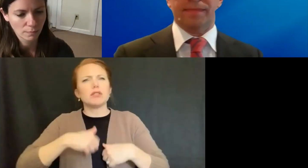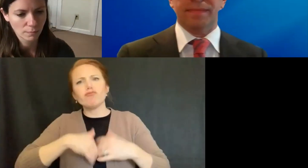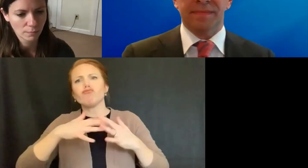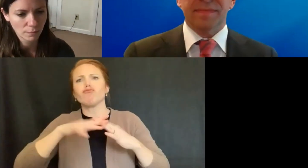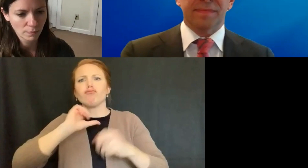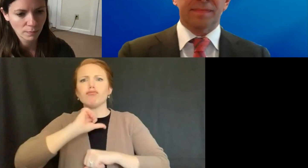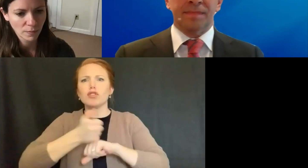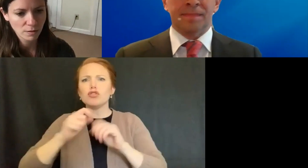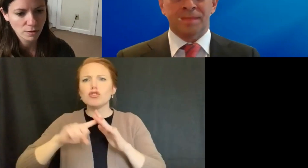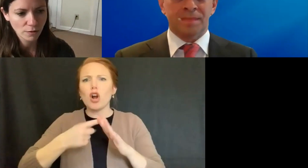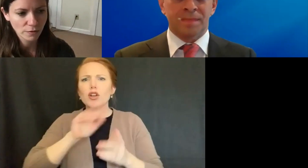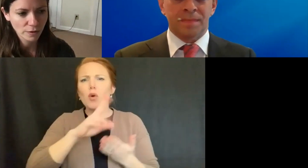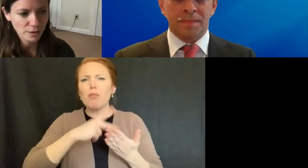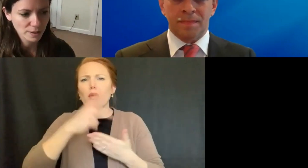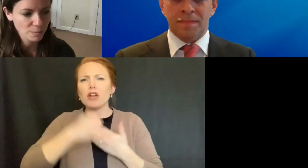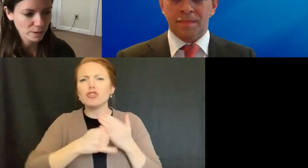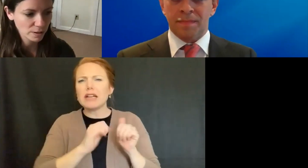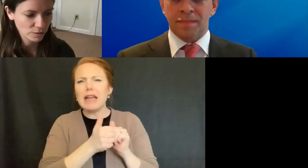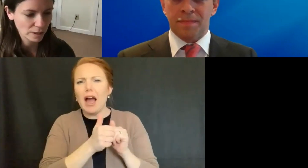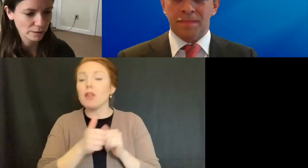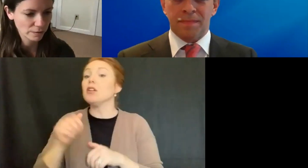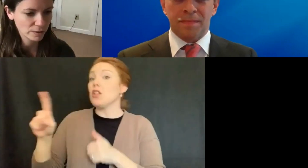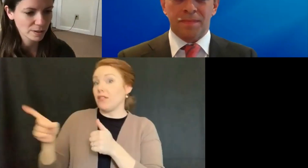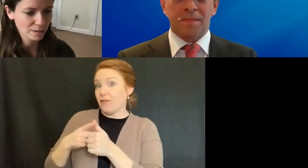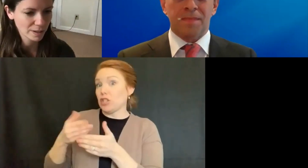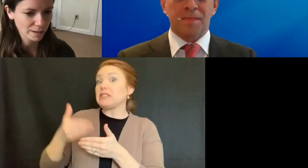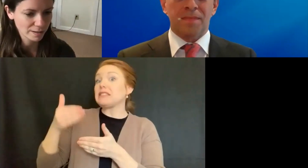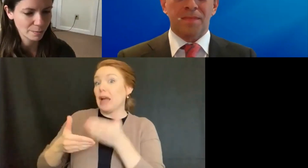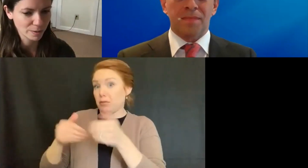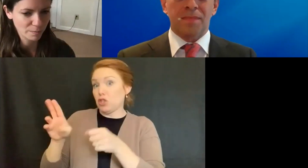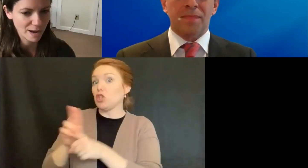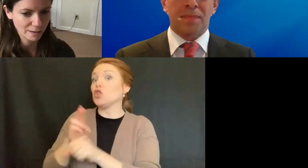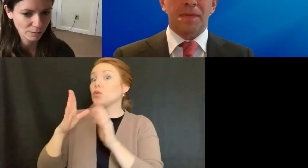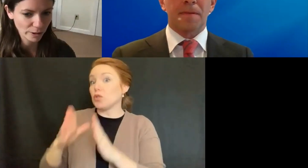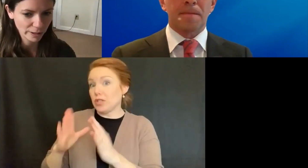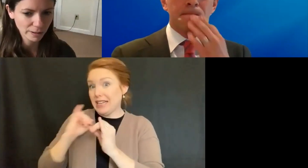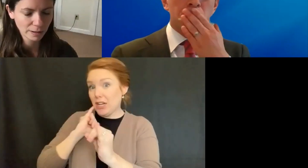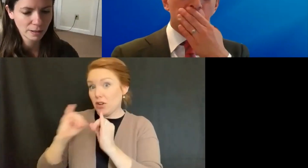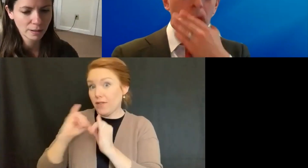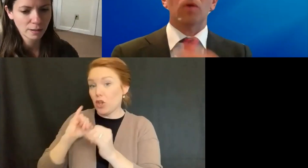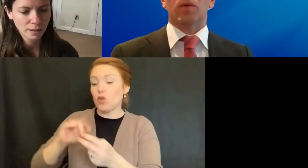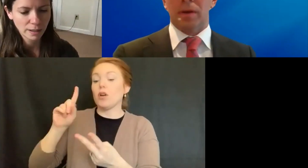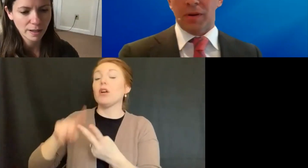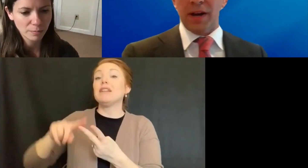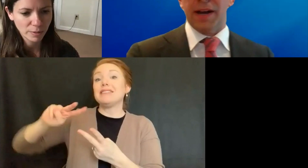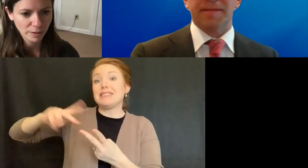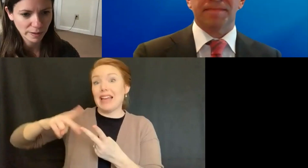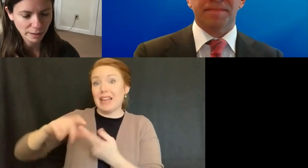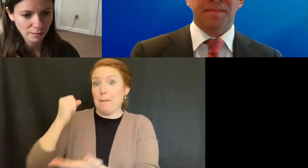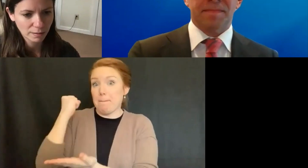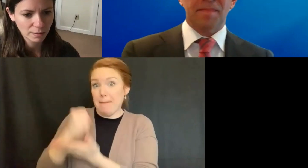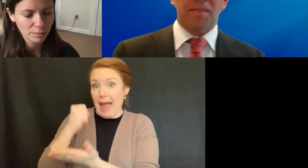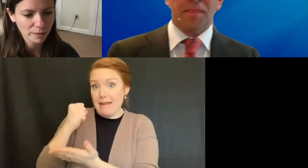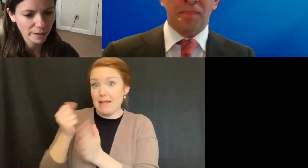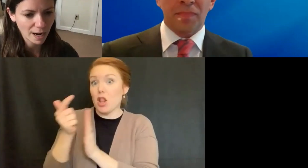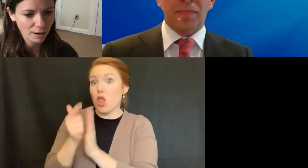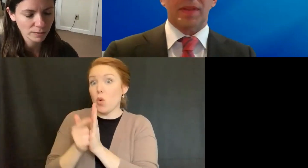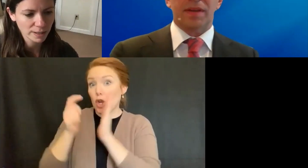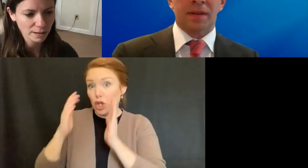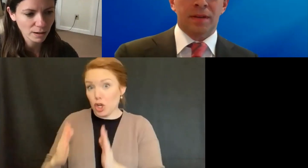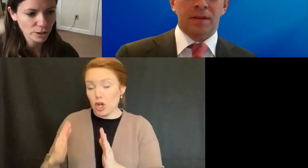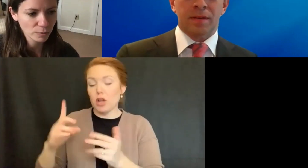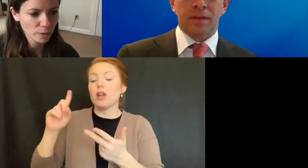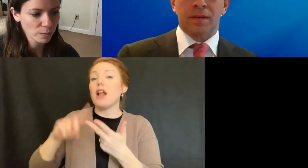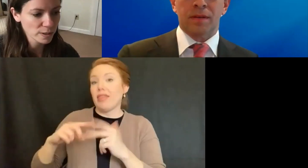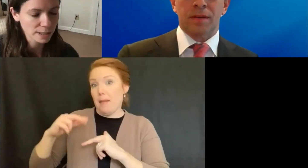started? So first step was the user interviews. Second step was patent lawyer. Oh, and then building out